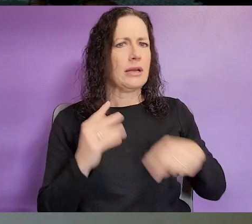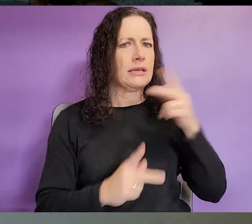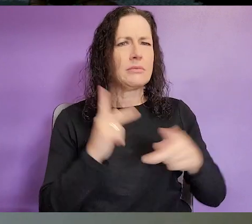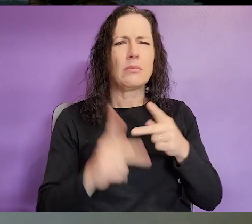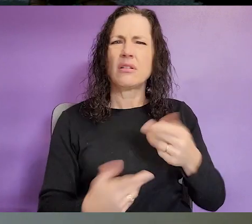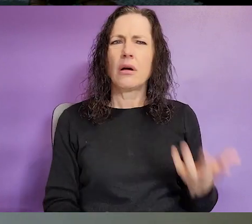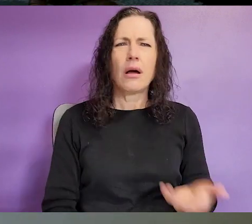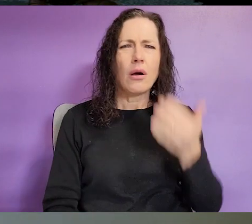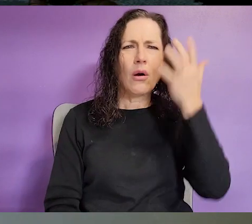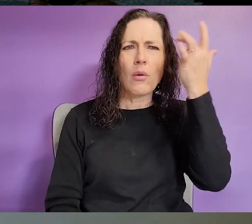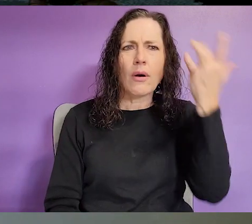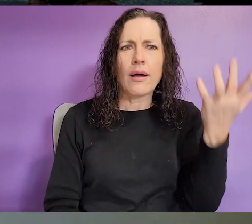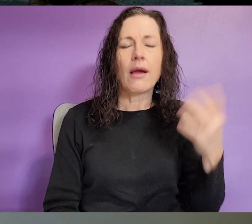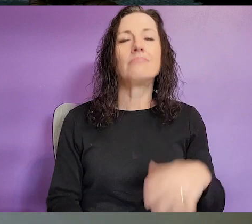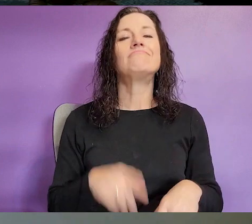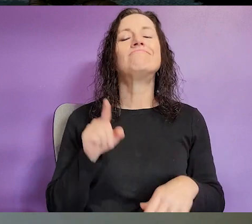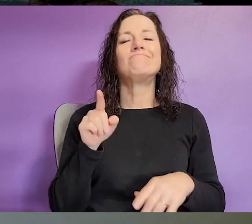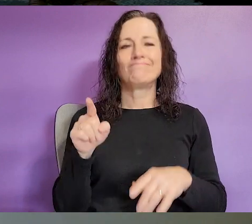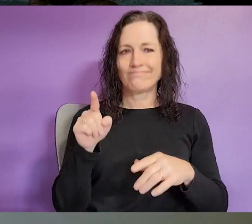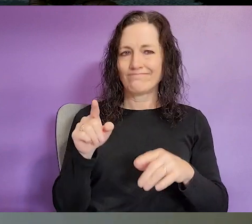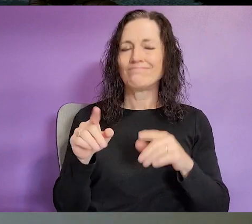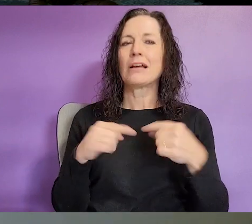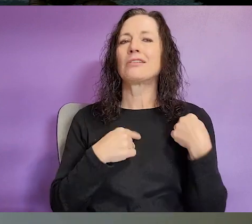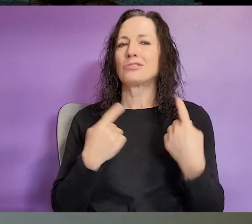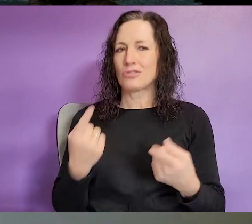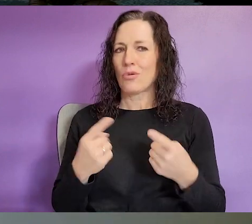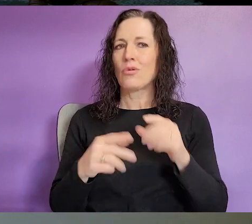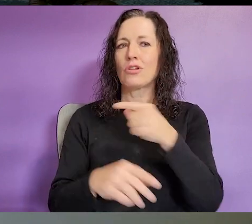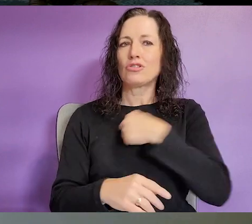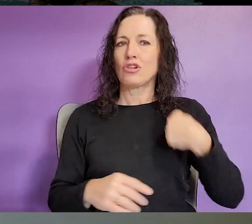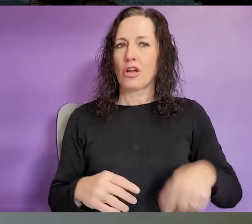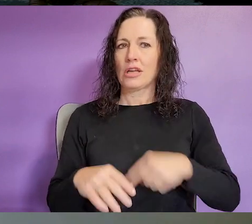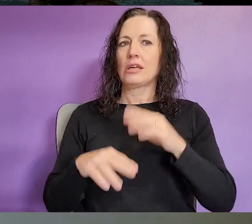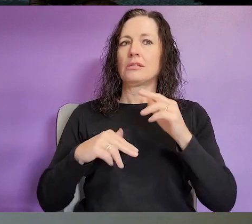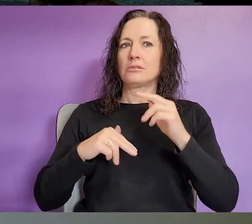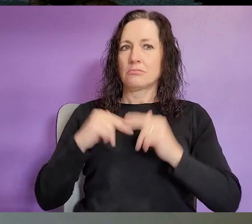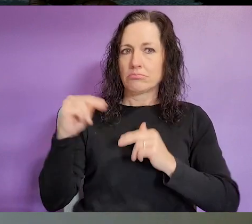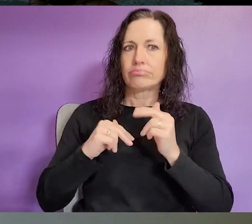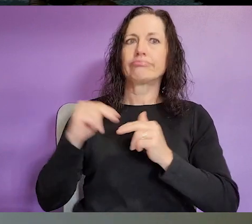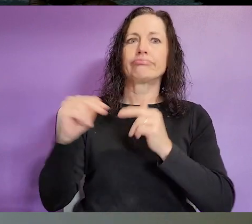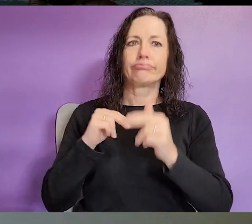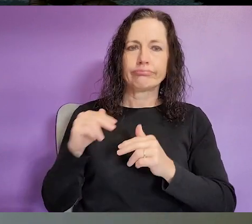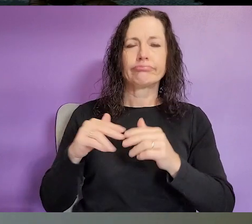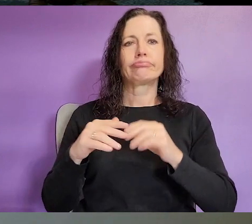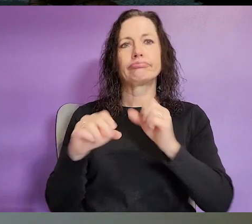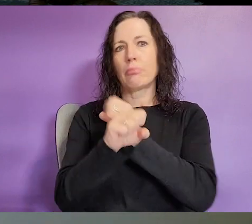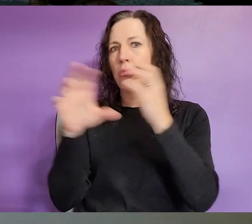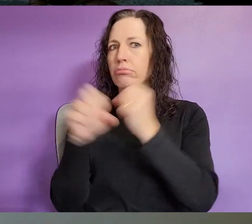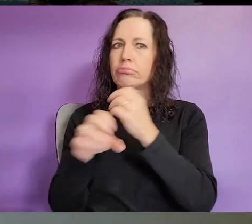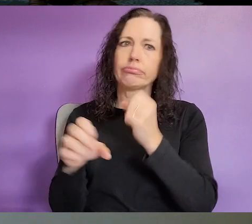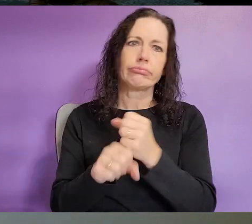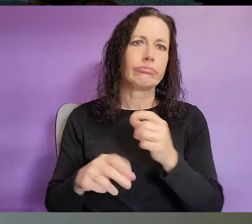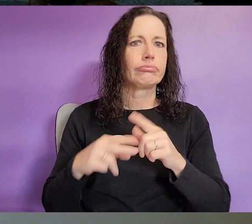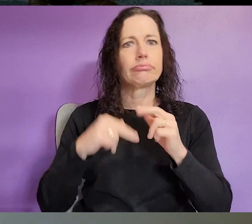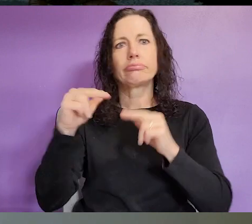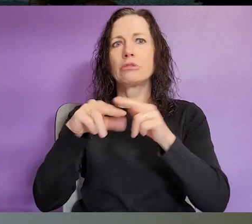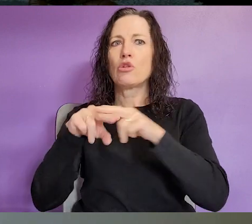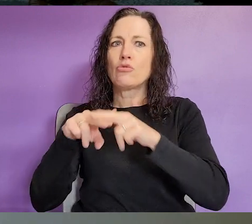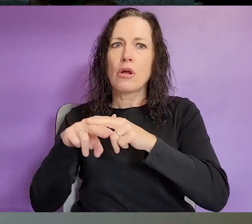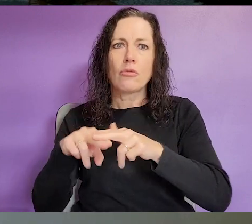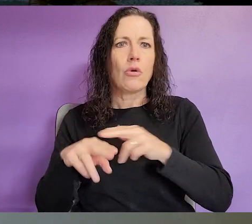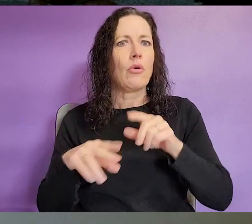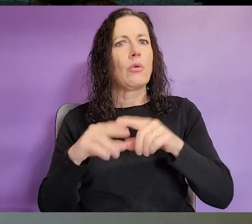Why? Because the railroads that they worked on, and dynamiting and dying